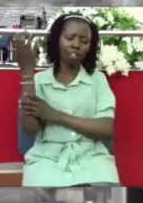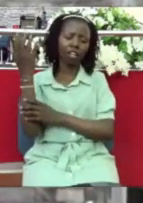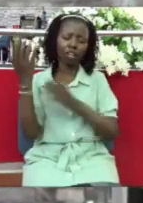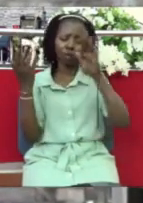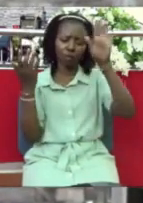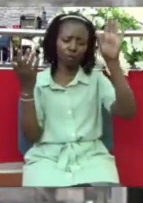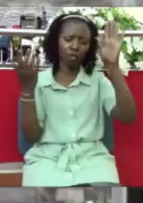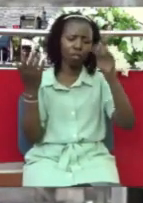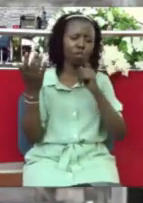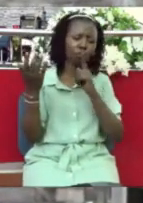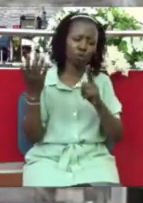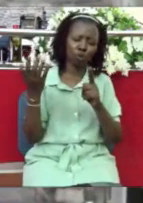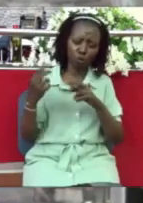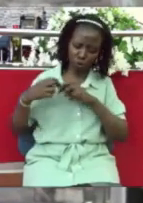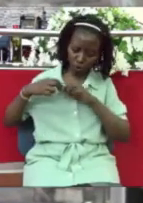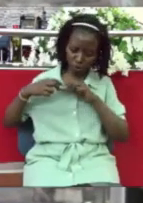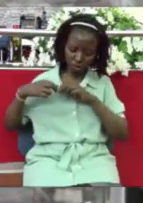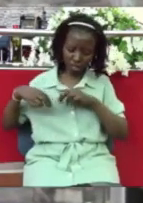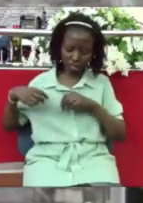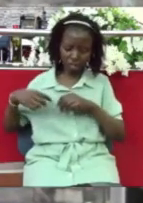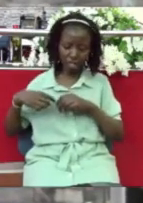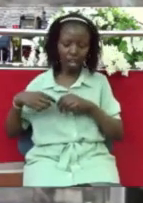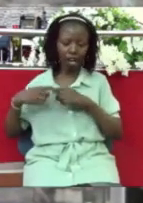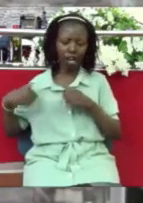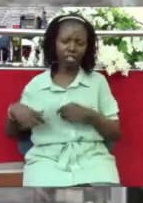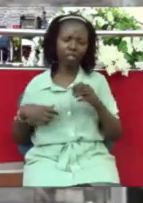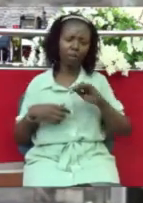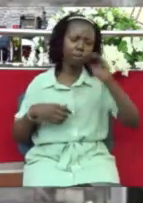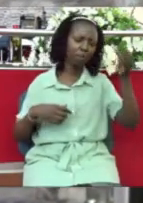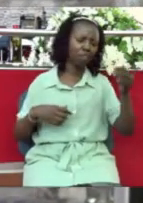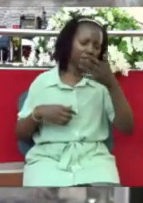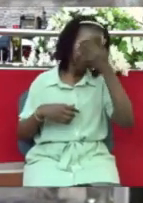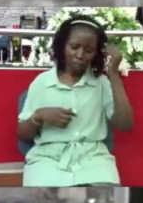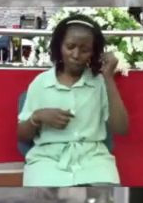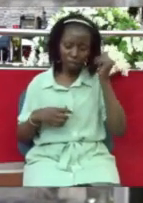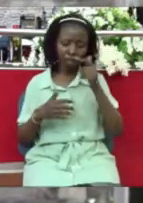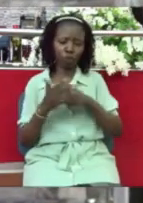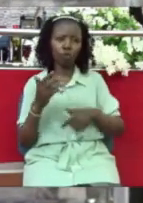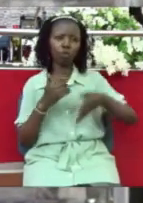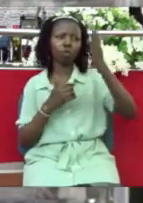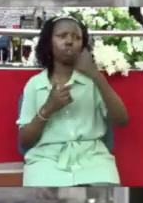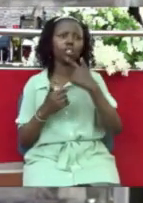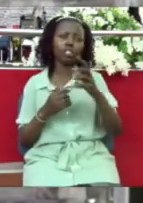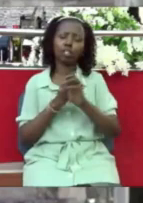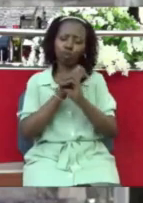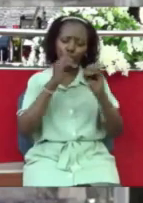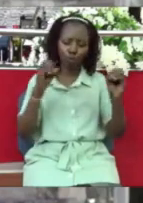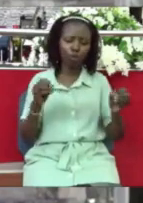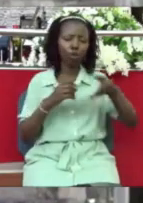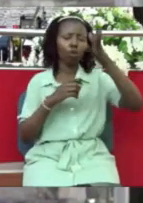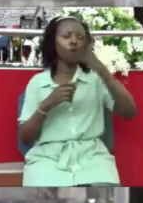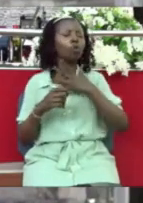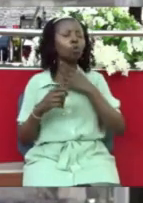So reflect on those mountains. And don't forget what God is saying. He wants you.